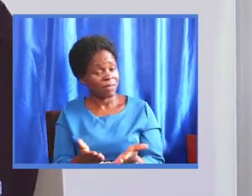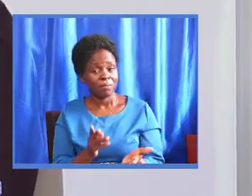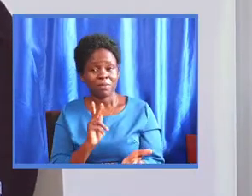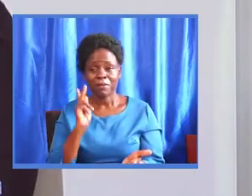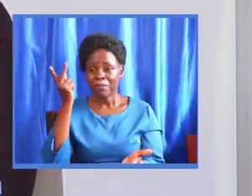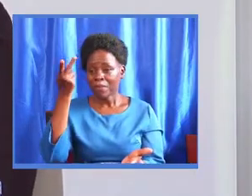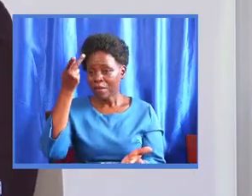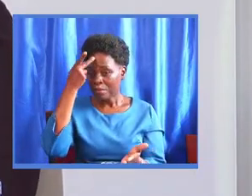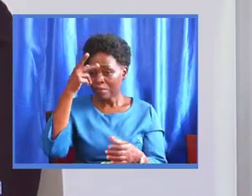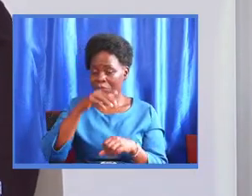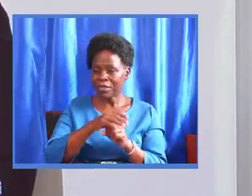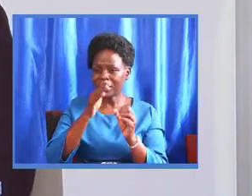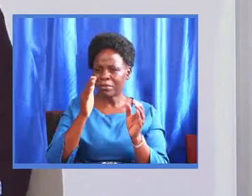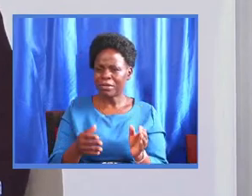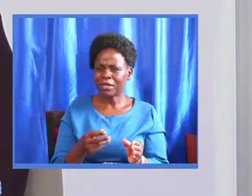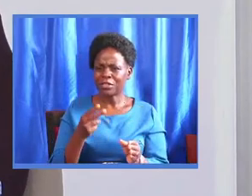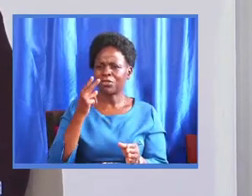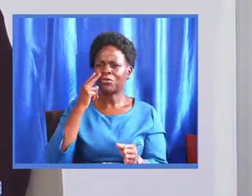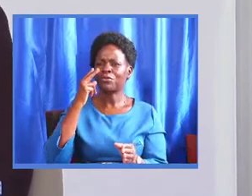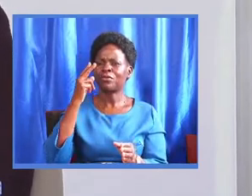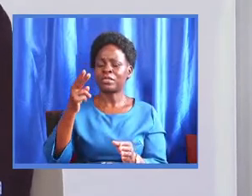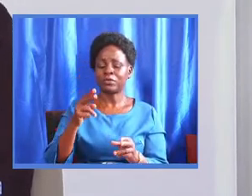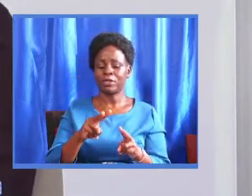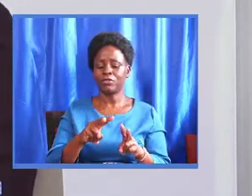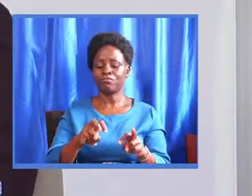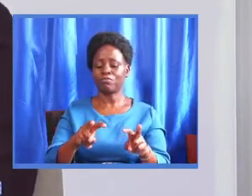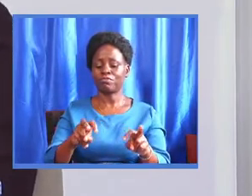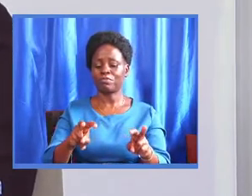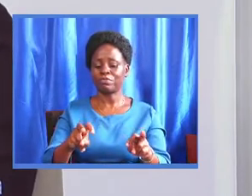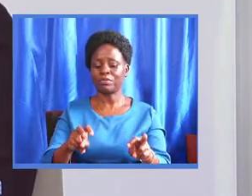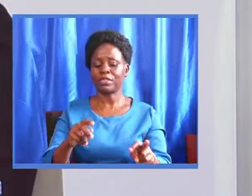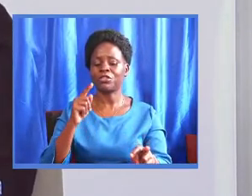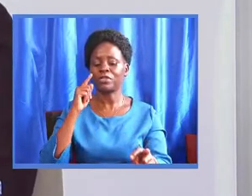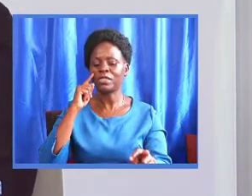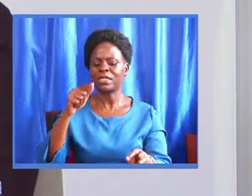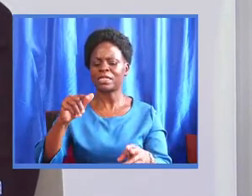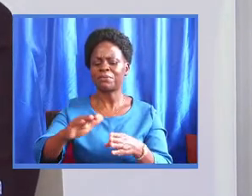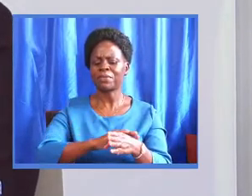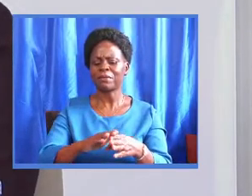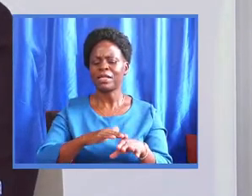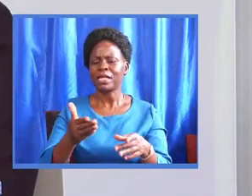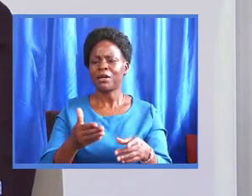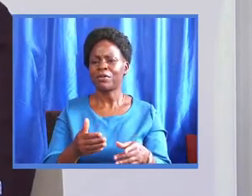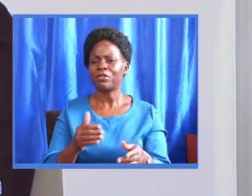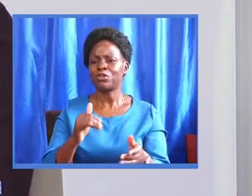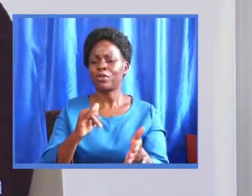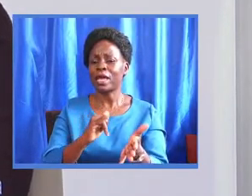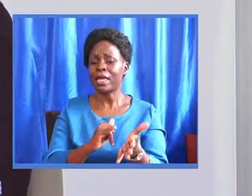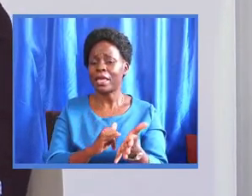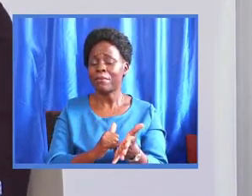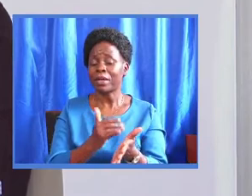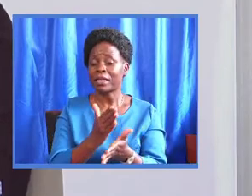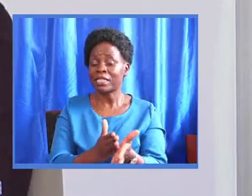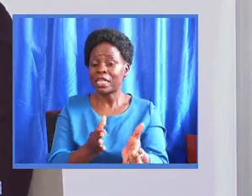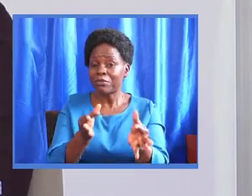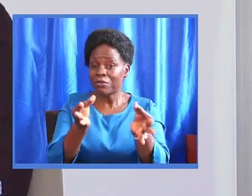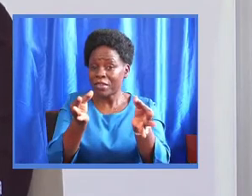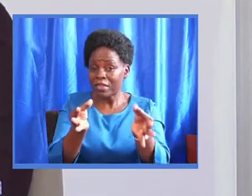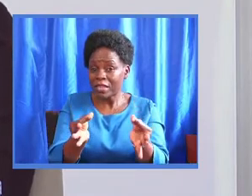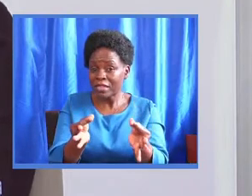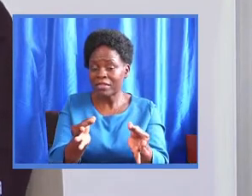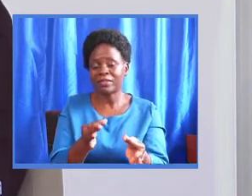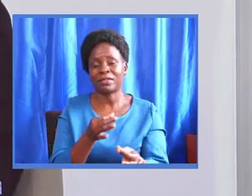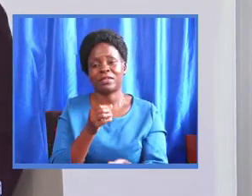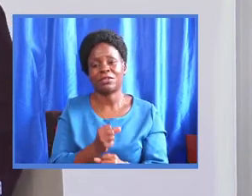Ministry of Finance could see, because that would show you the level of transaction. That could show you the impact of some of these things on the sectors that we're talking